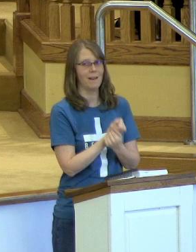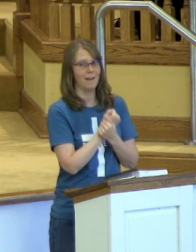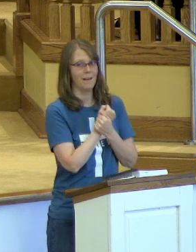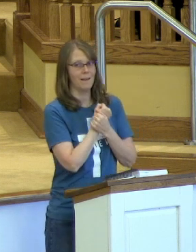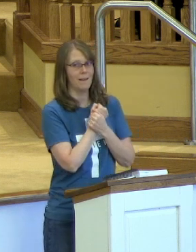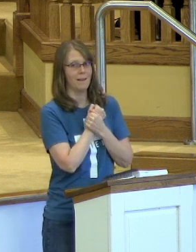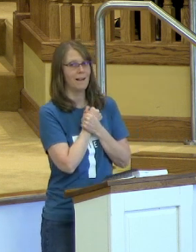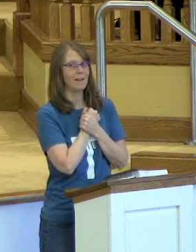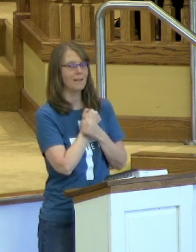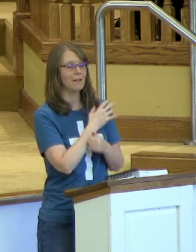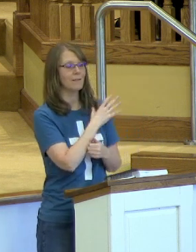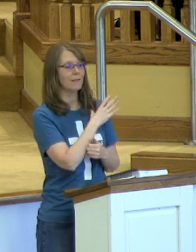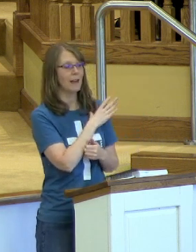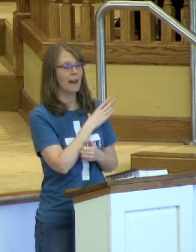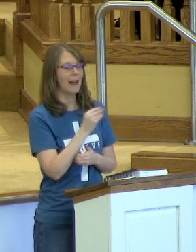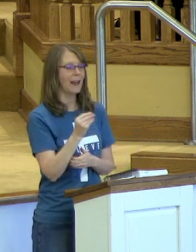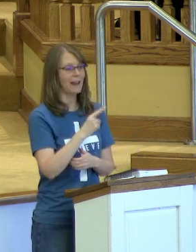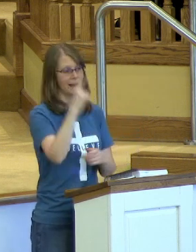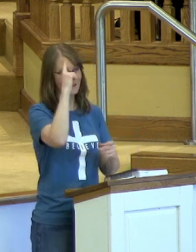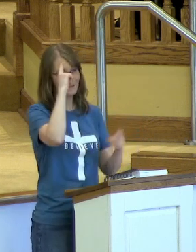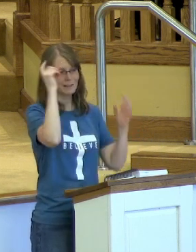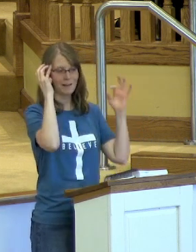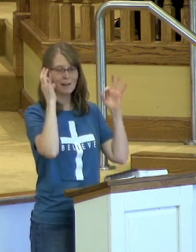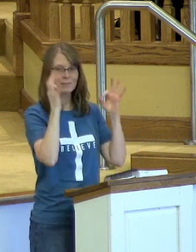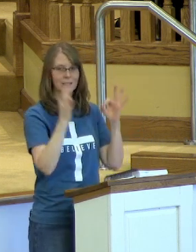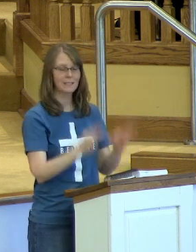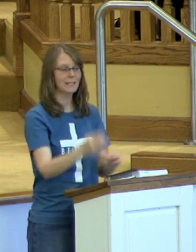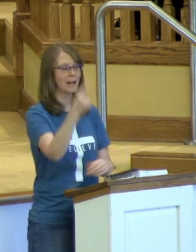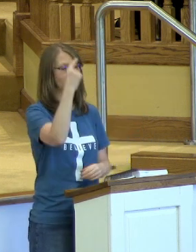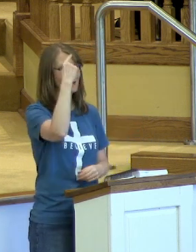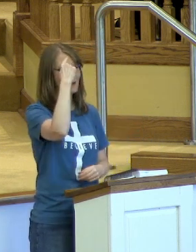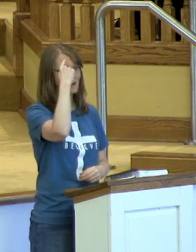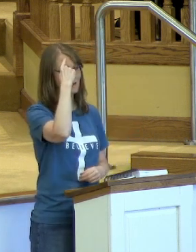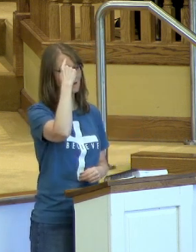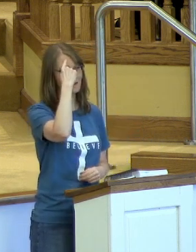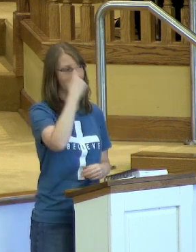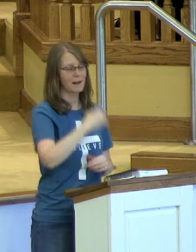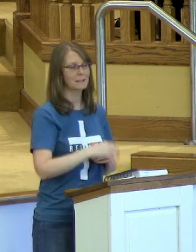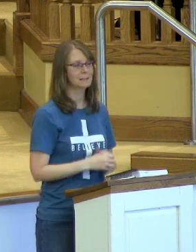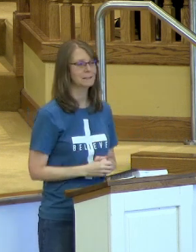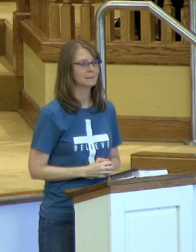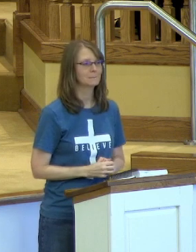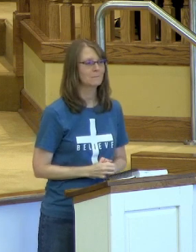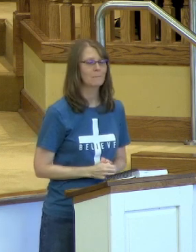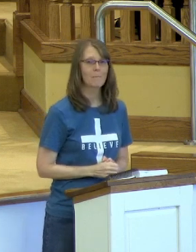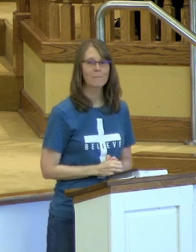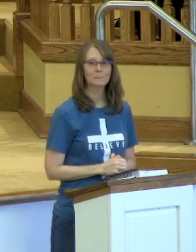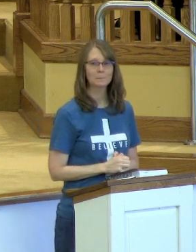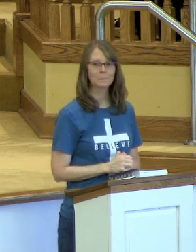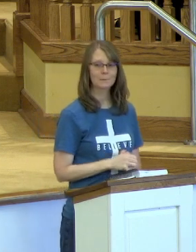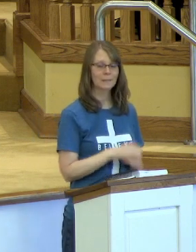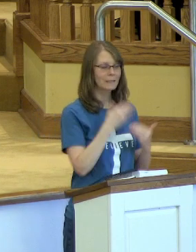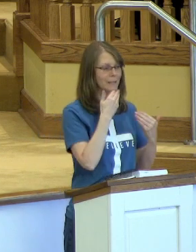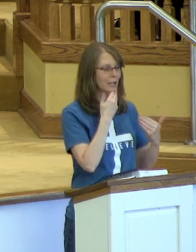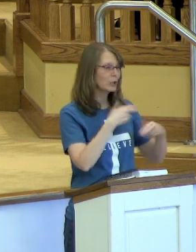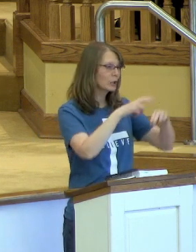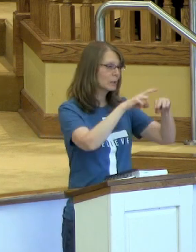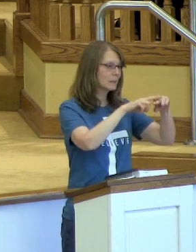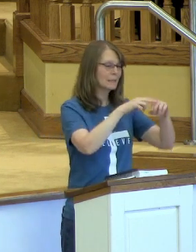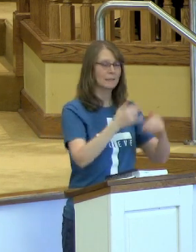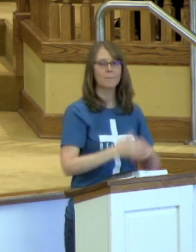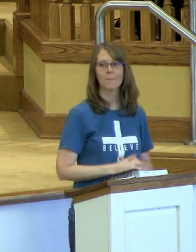and of love and of a sound mind. Very good singing, everyone. You can be seated for a